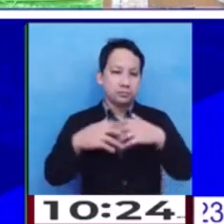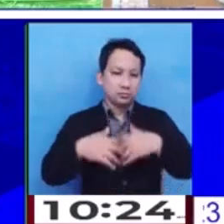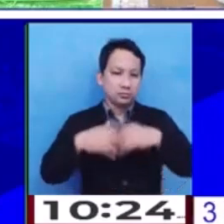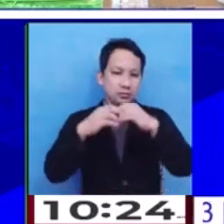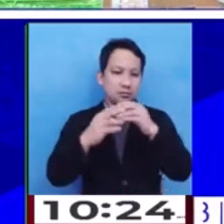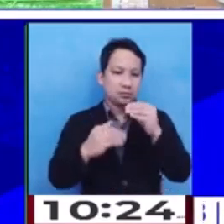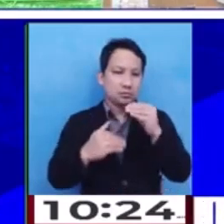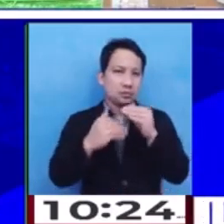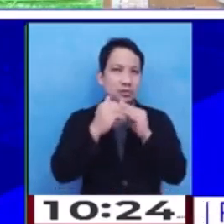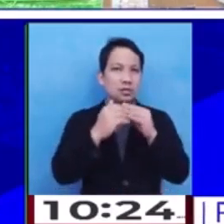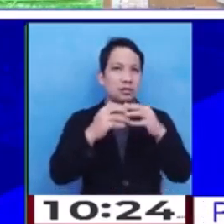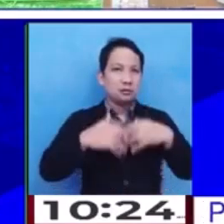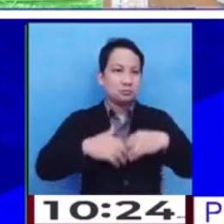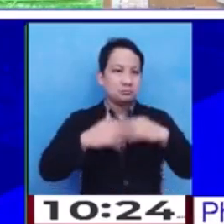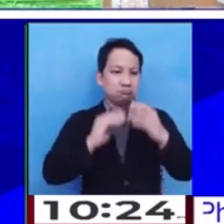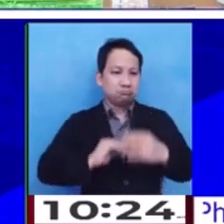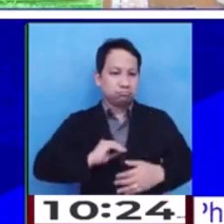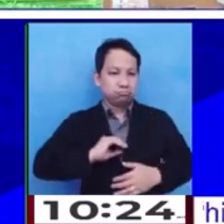rebuild the confidence of